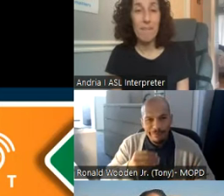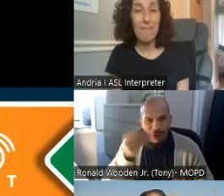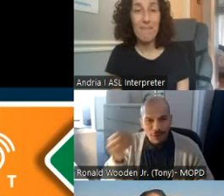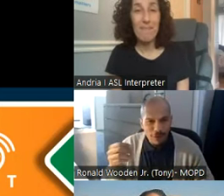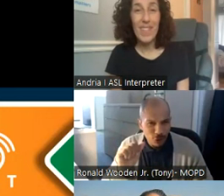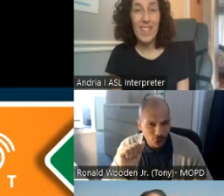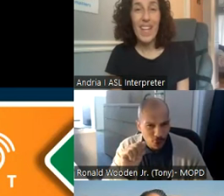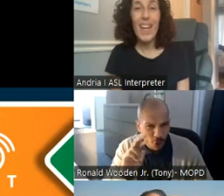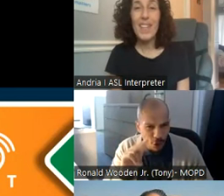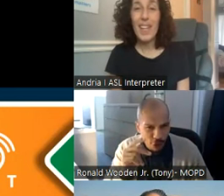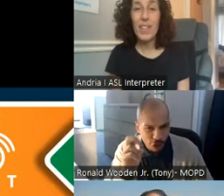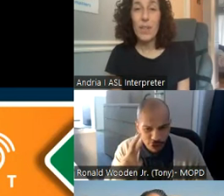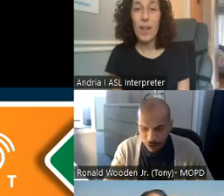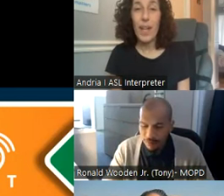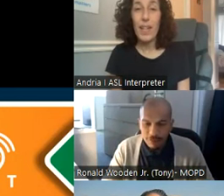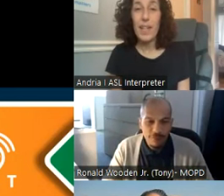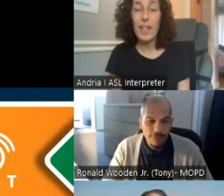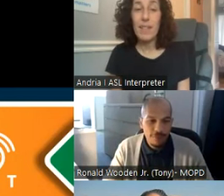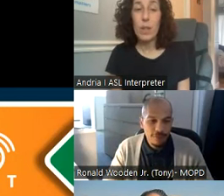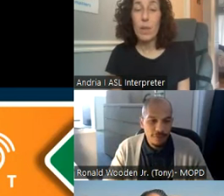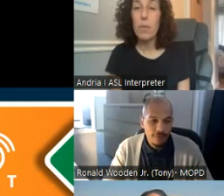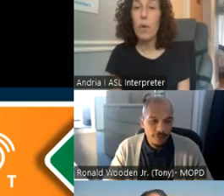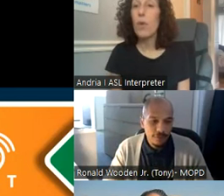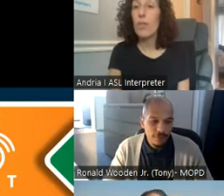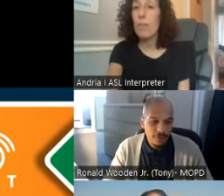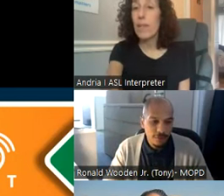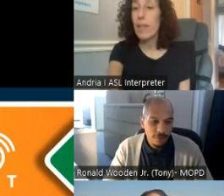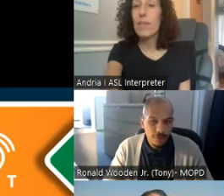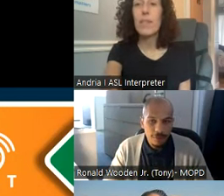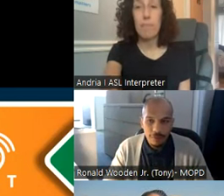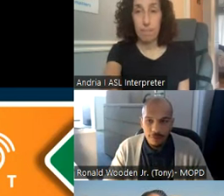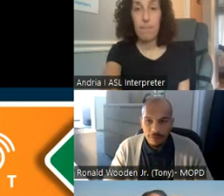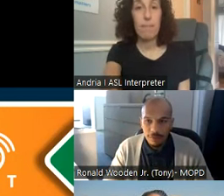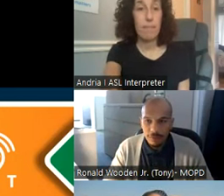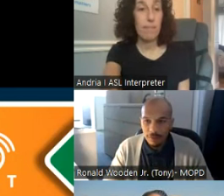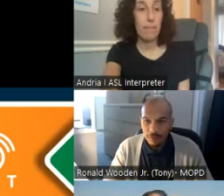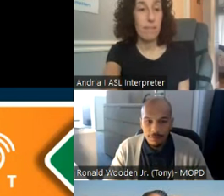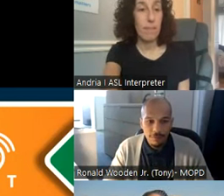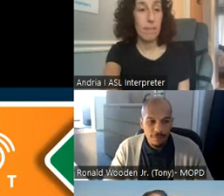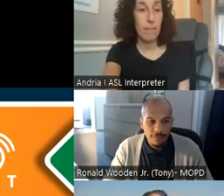sweater. Thank you. And next it goes to Arthur, I believe.